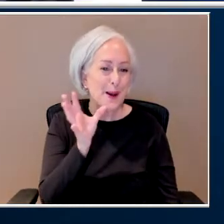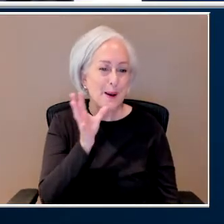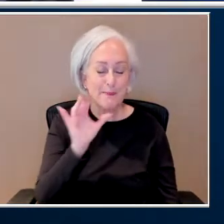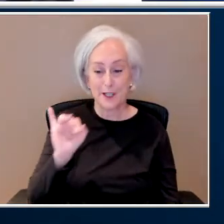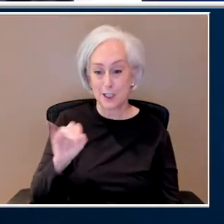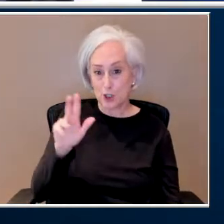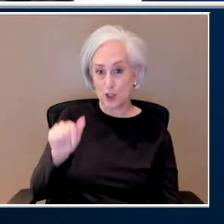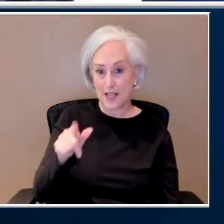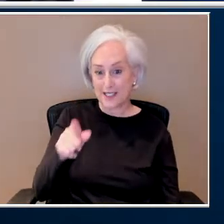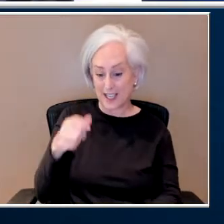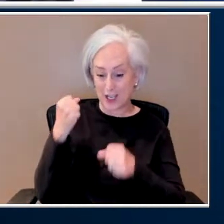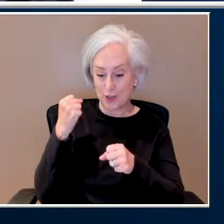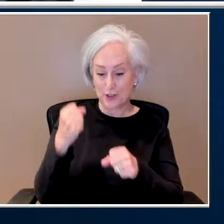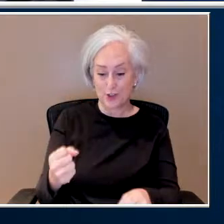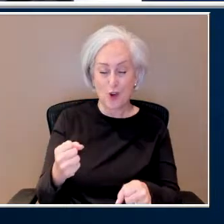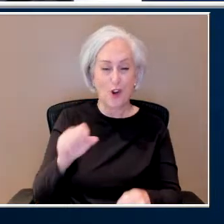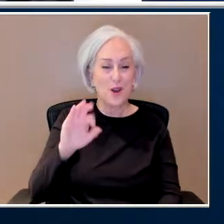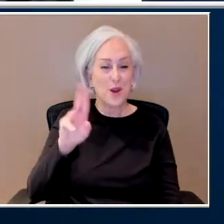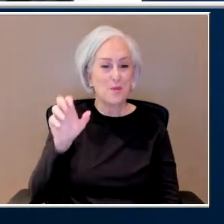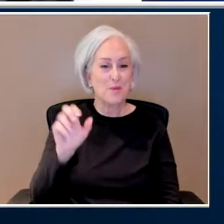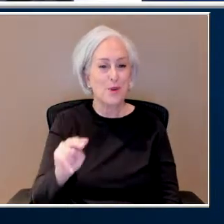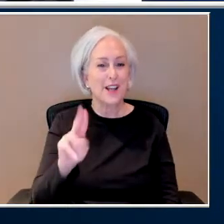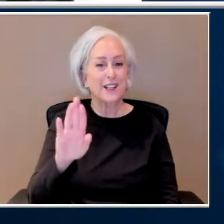such a bright light.